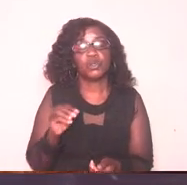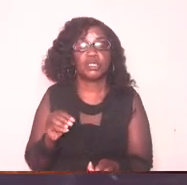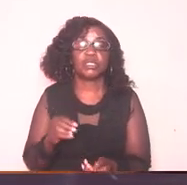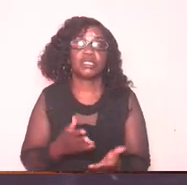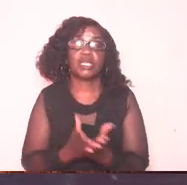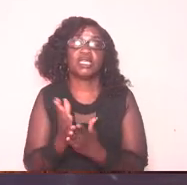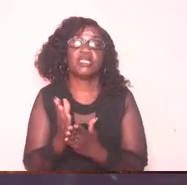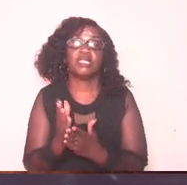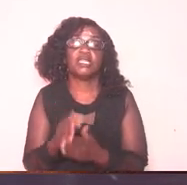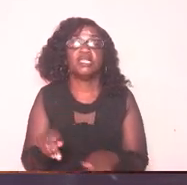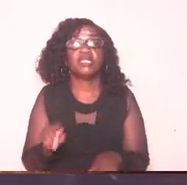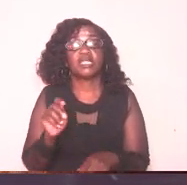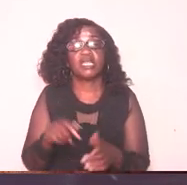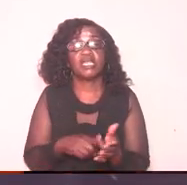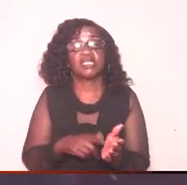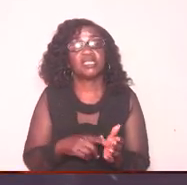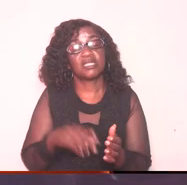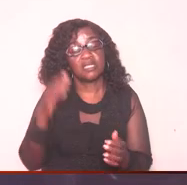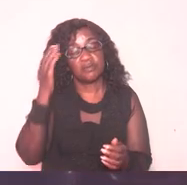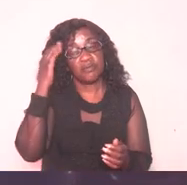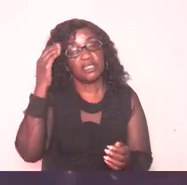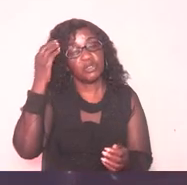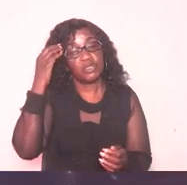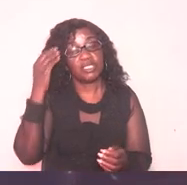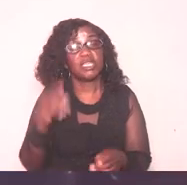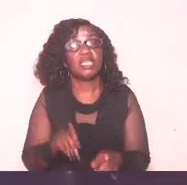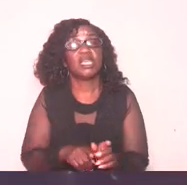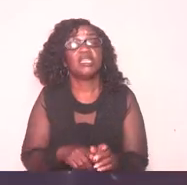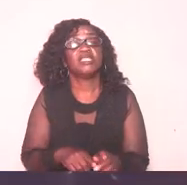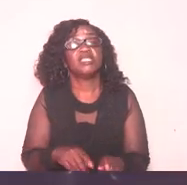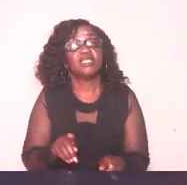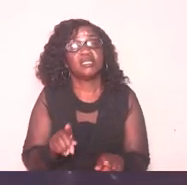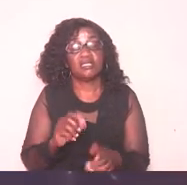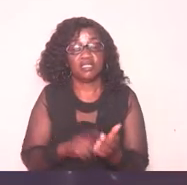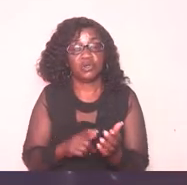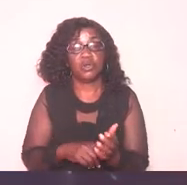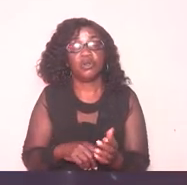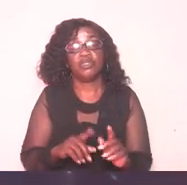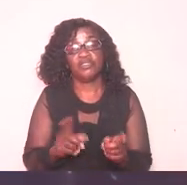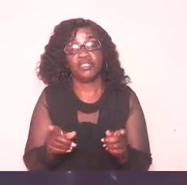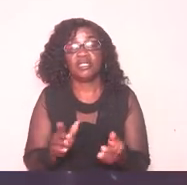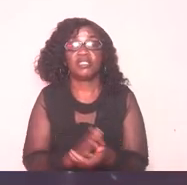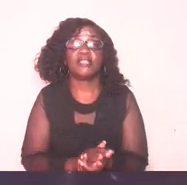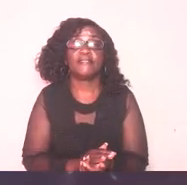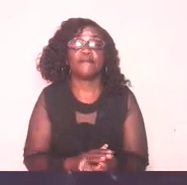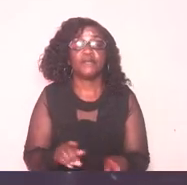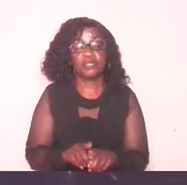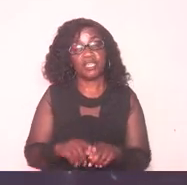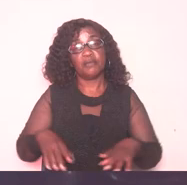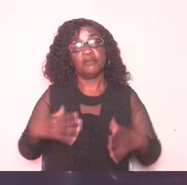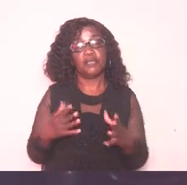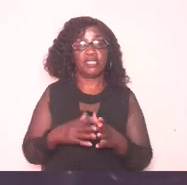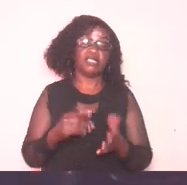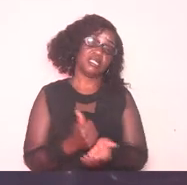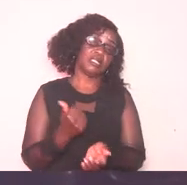of sexual maturity and the issue of marriage and sexual disparity. It is necessary to